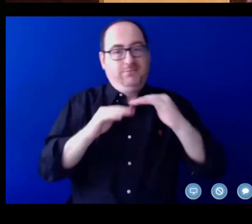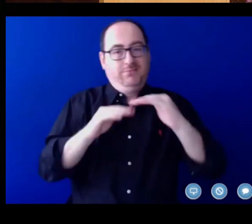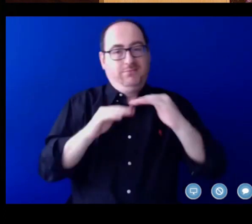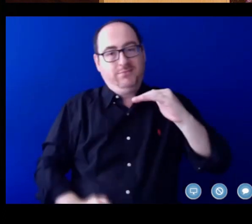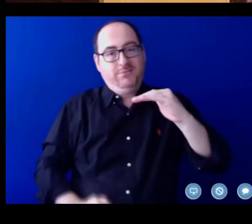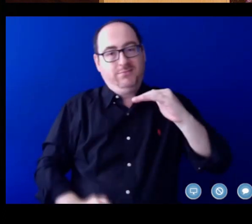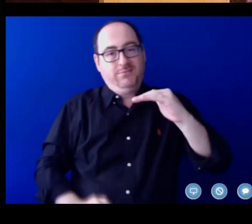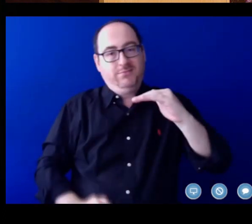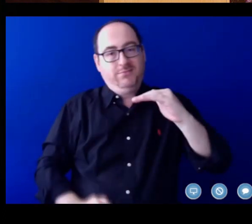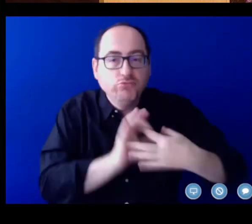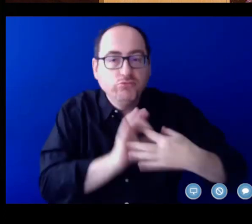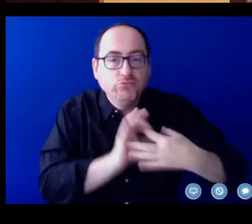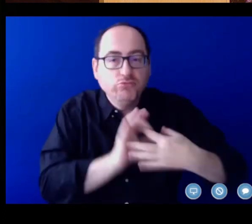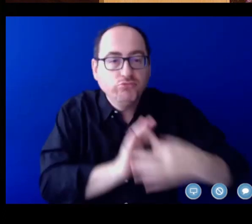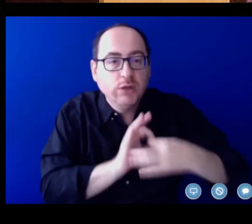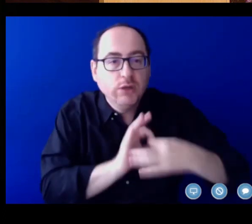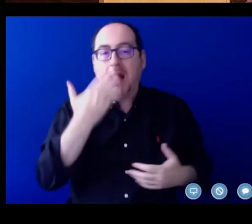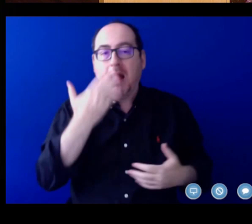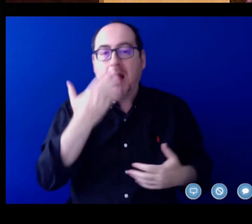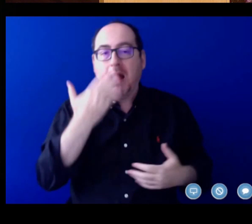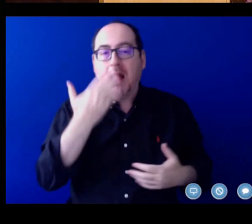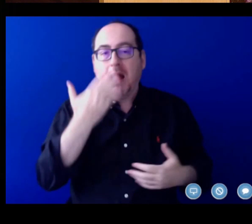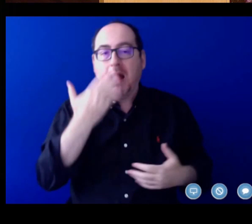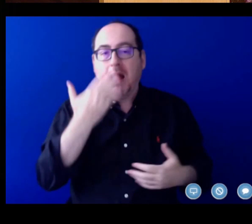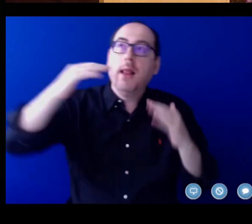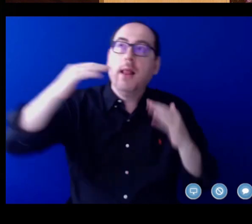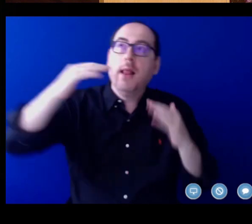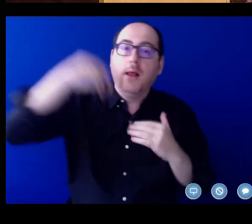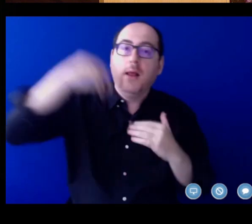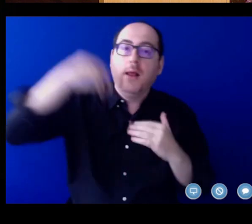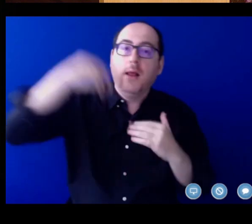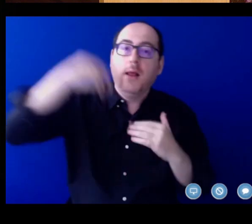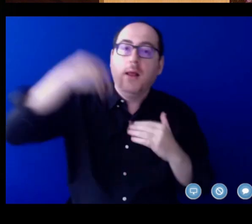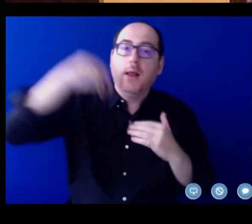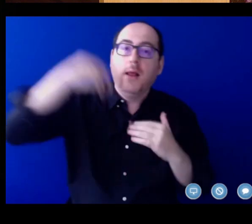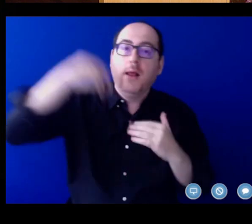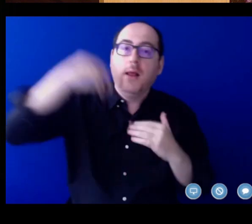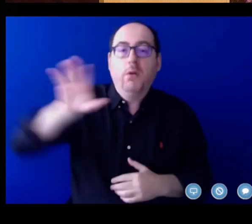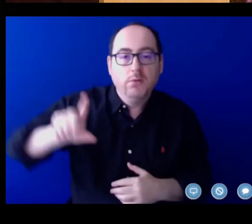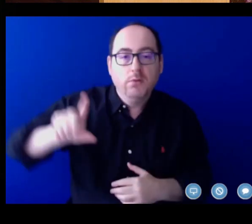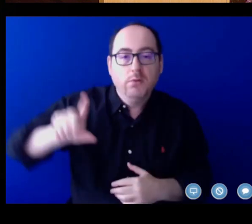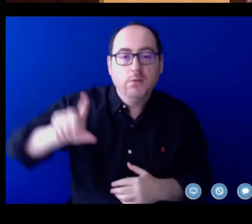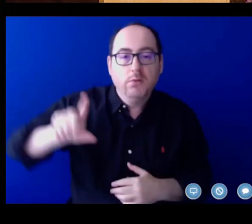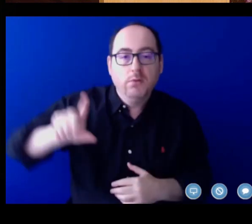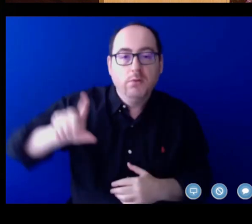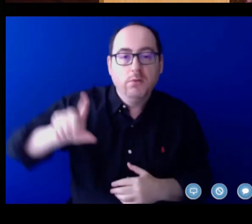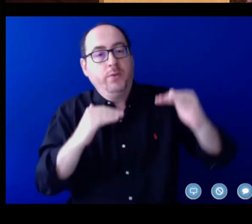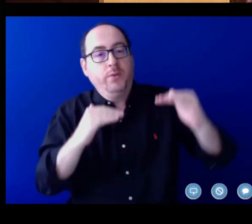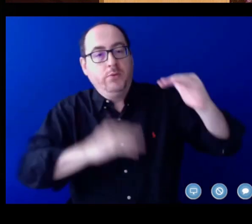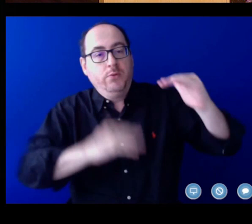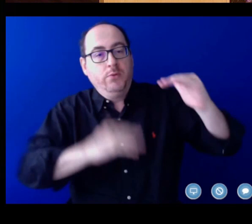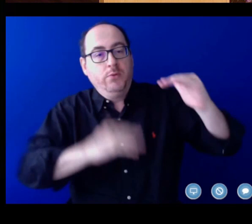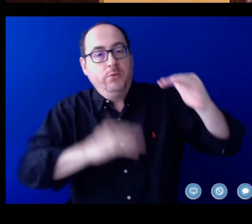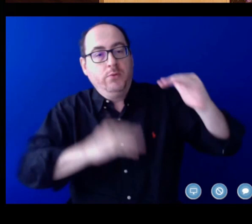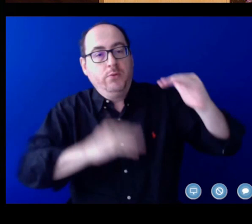kinship, etc. All of these have a profound effect on how we act in and experience the world.